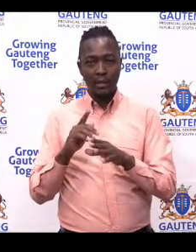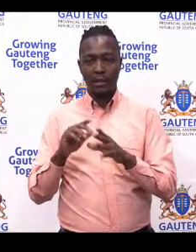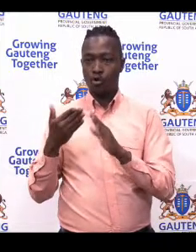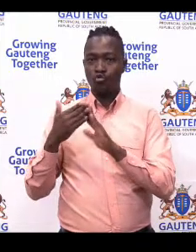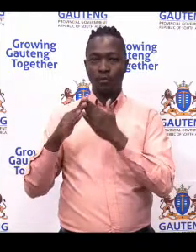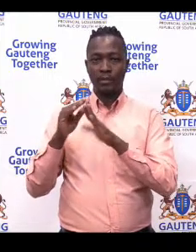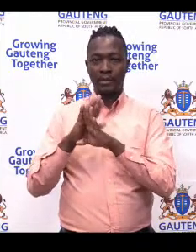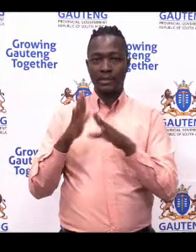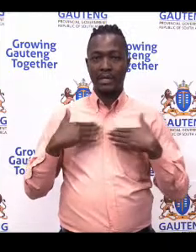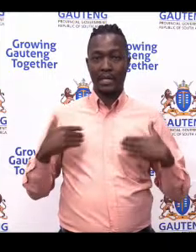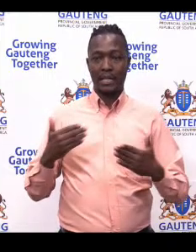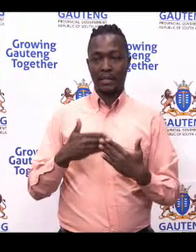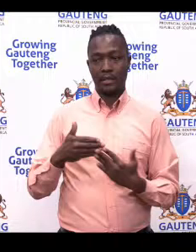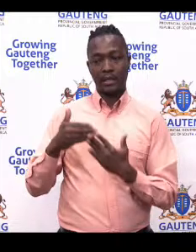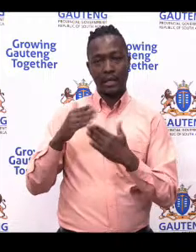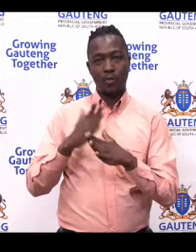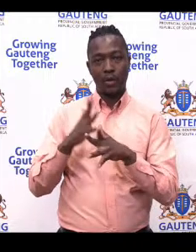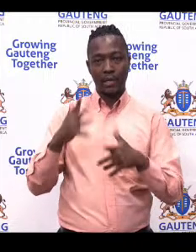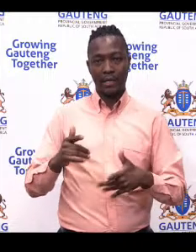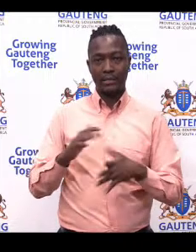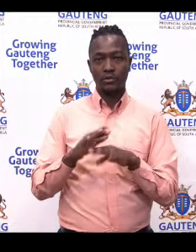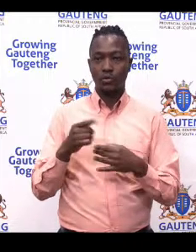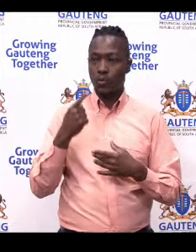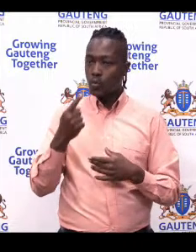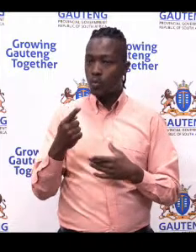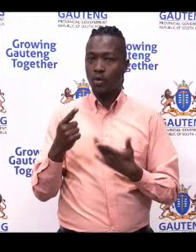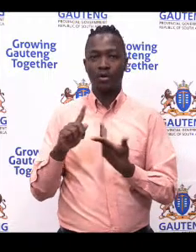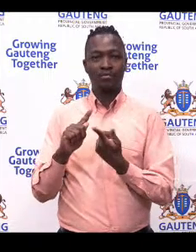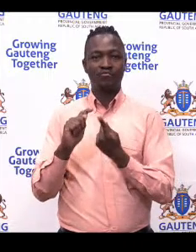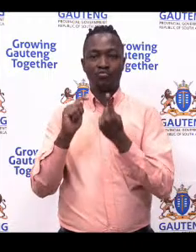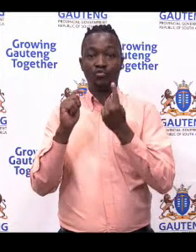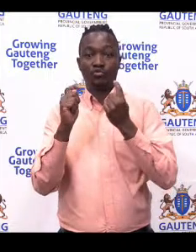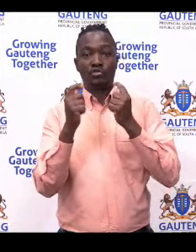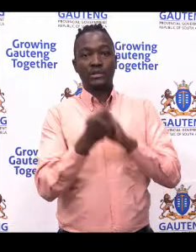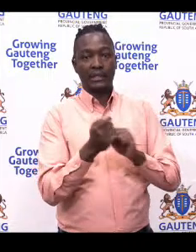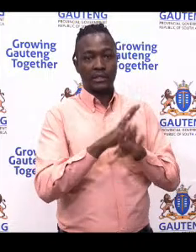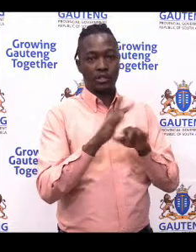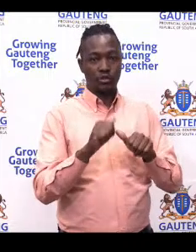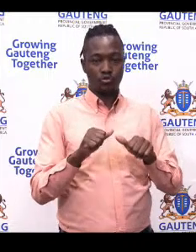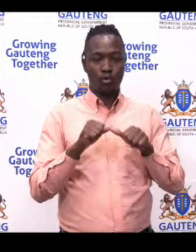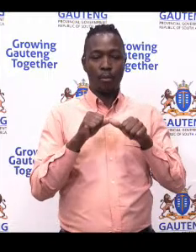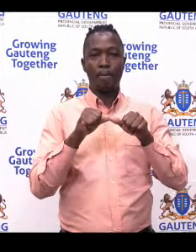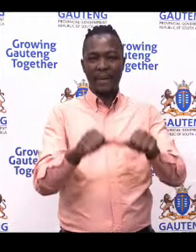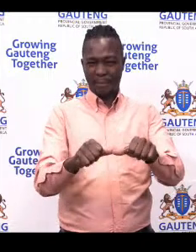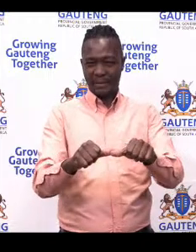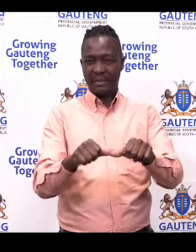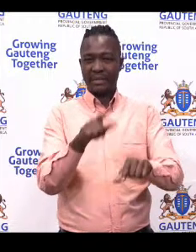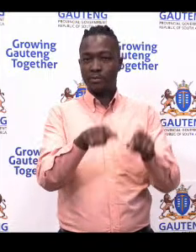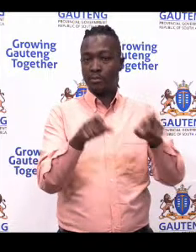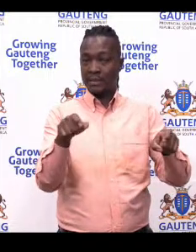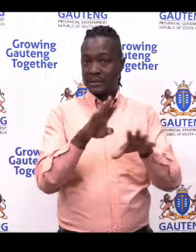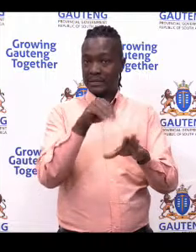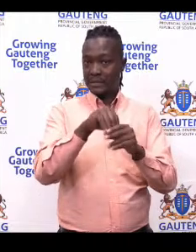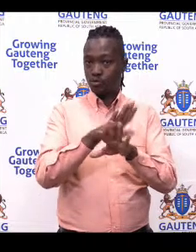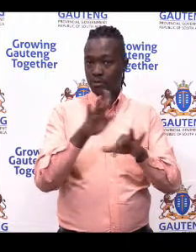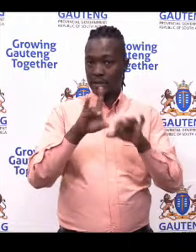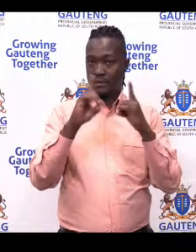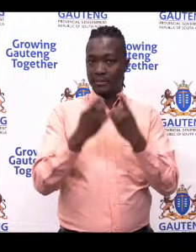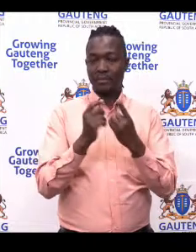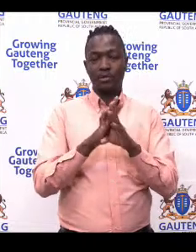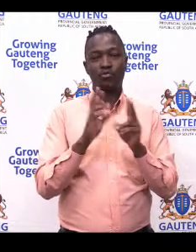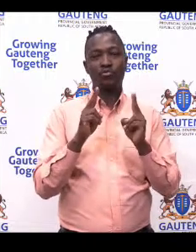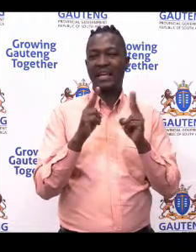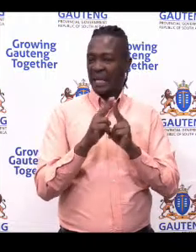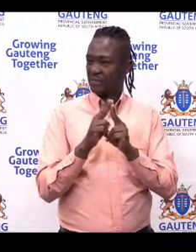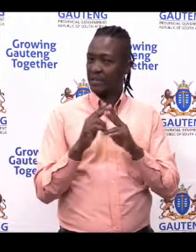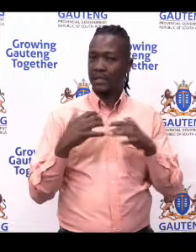workers, who were continuing to translate into full-time personnel into the department, and we are quite excited